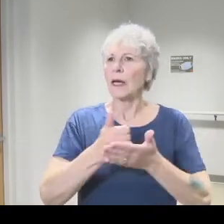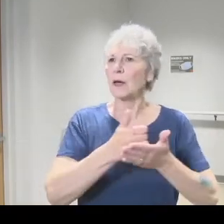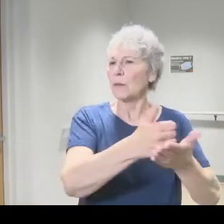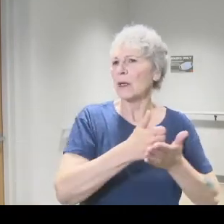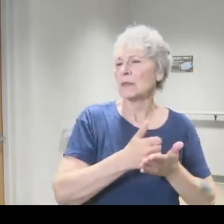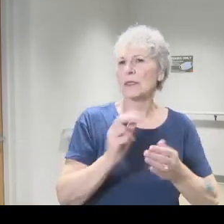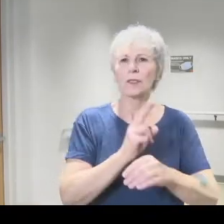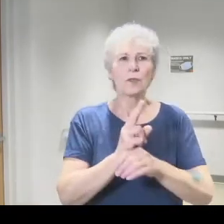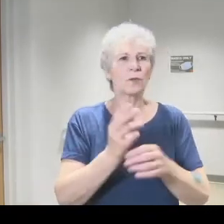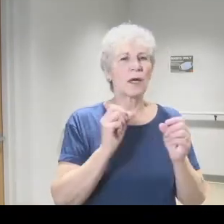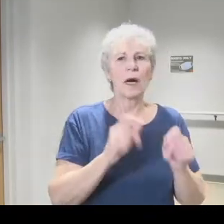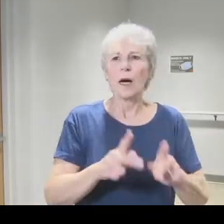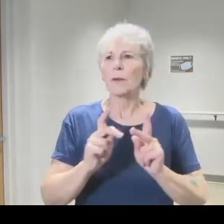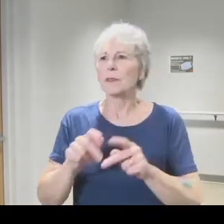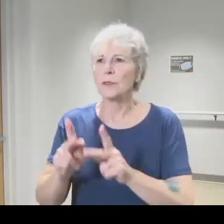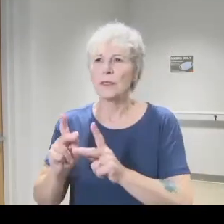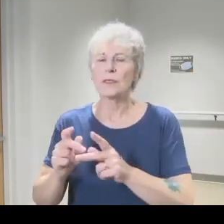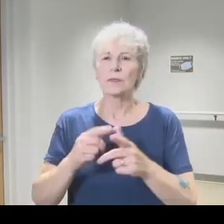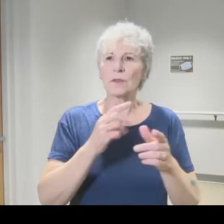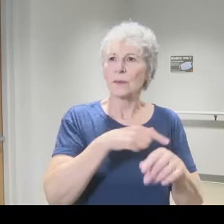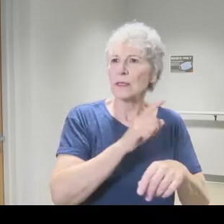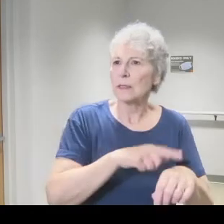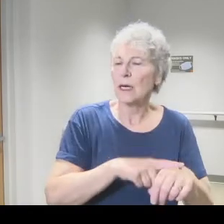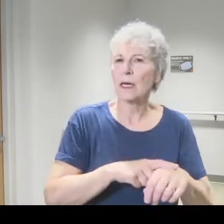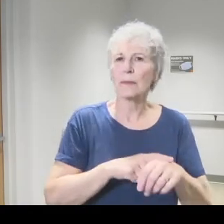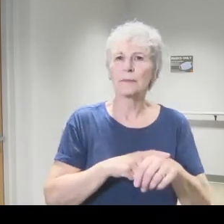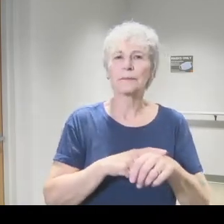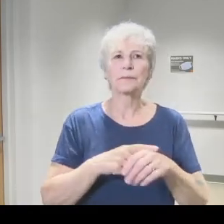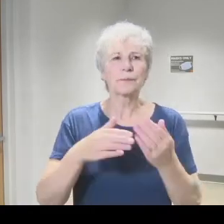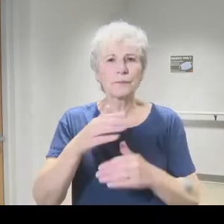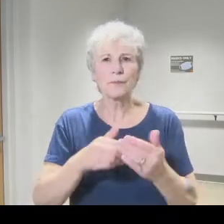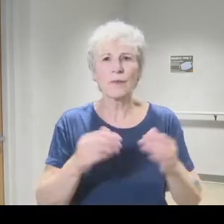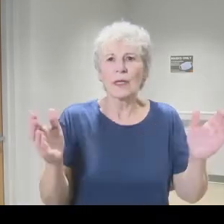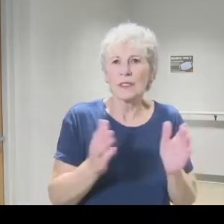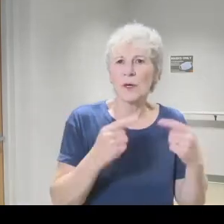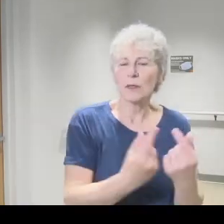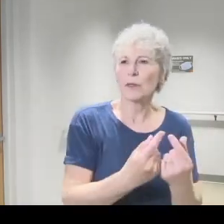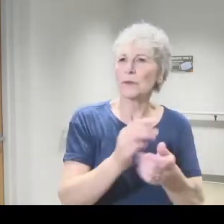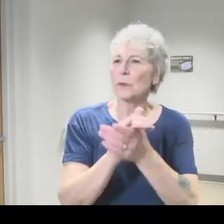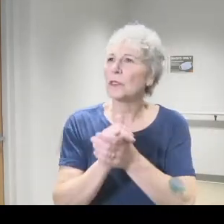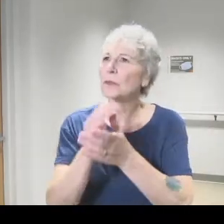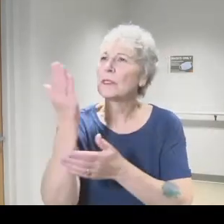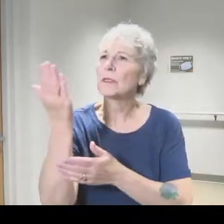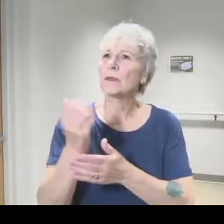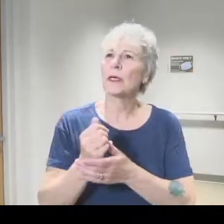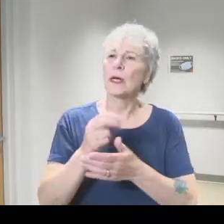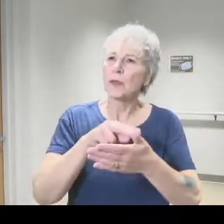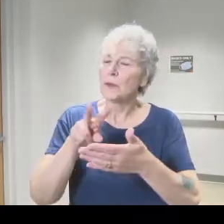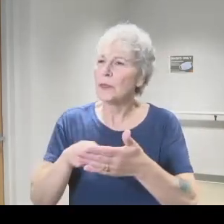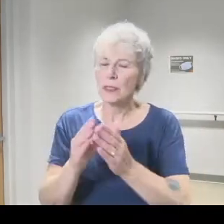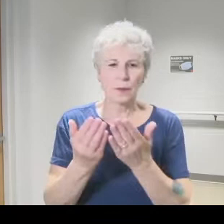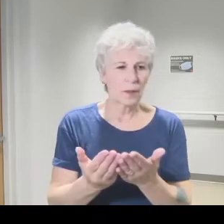utilize opportunities to spend time with each other in small groups or in larger ones, spending time worshiping you, reading your